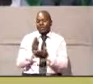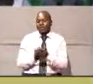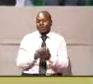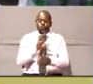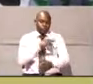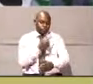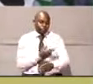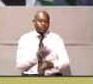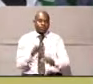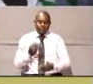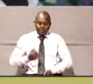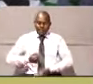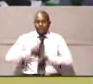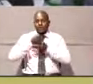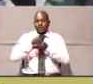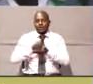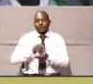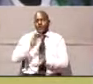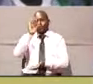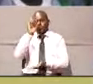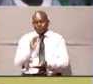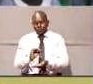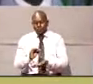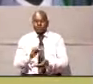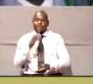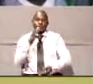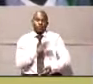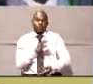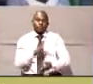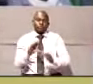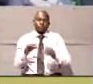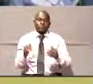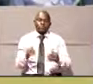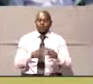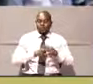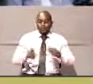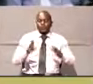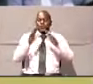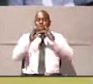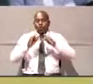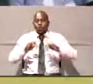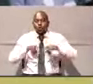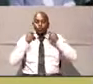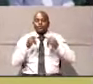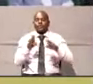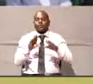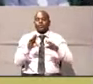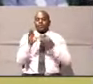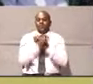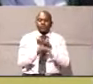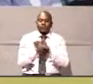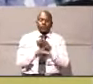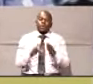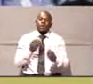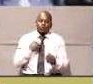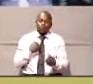are helping to reduce the pressure in refugee hosting districts. And therefore, I